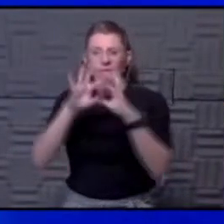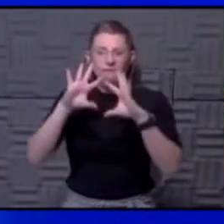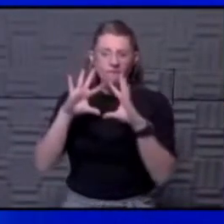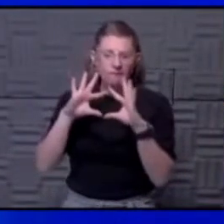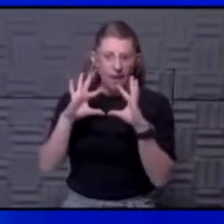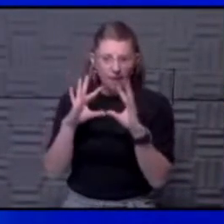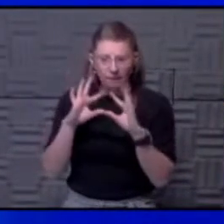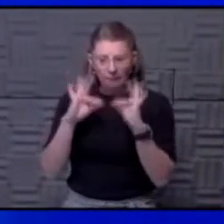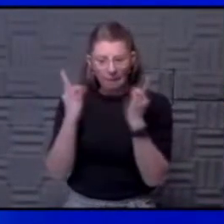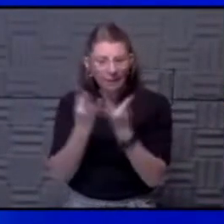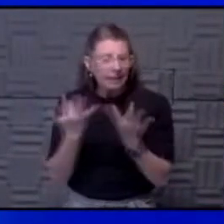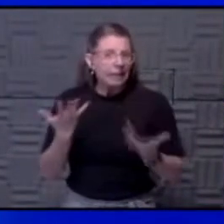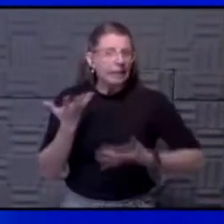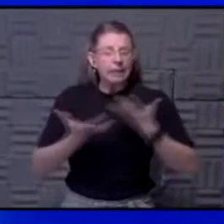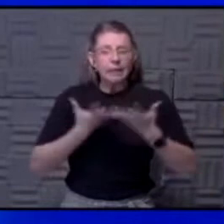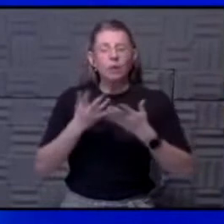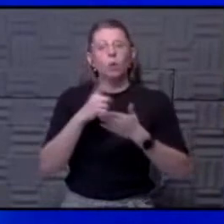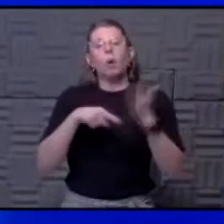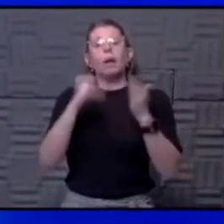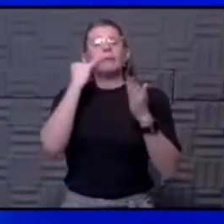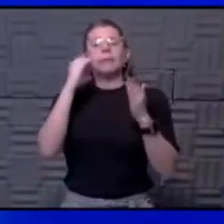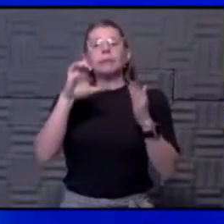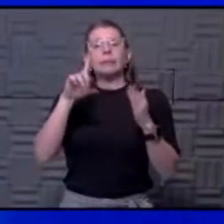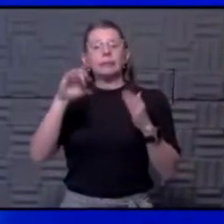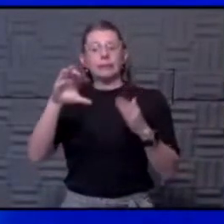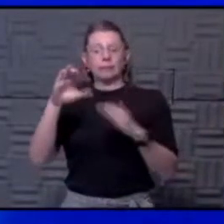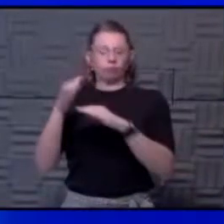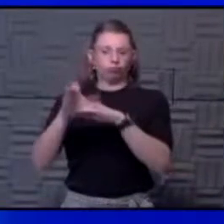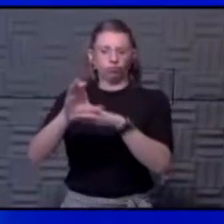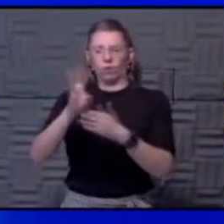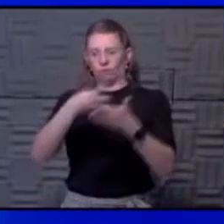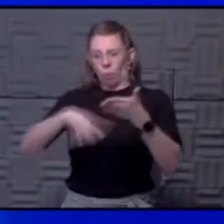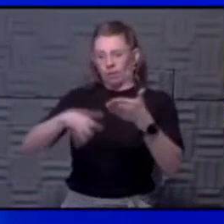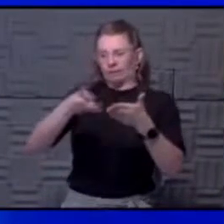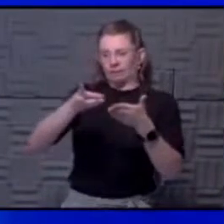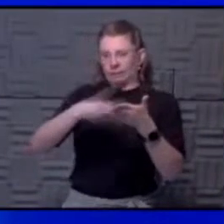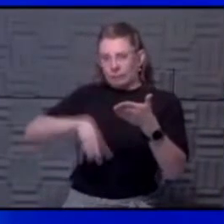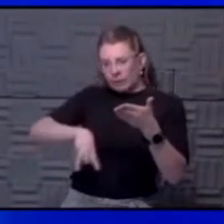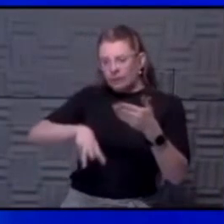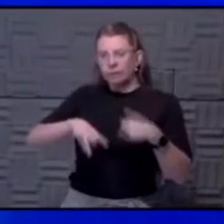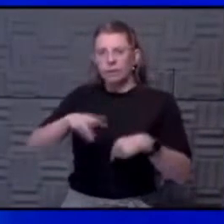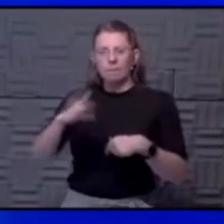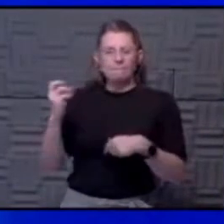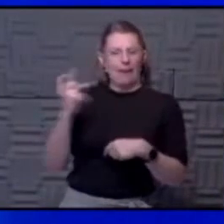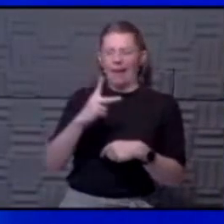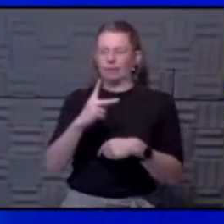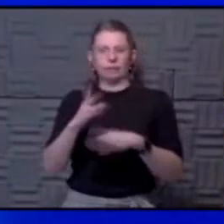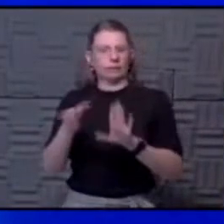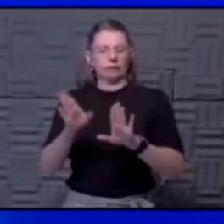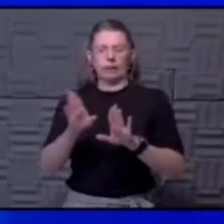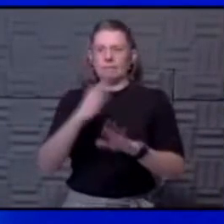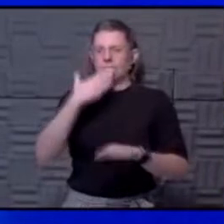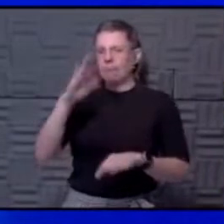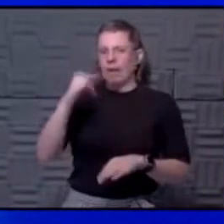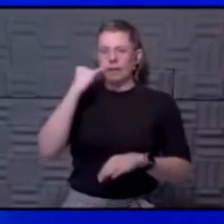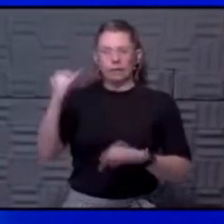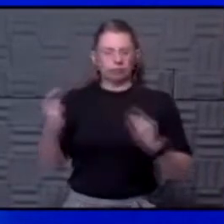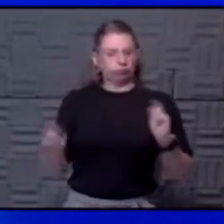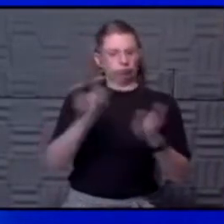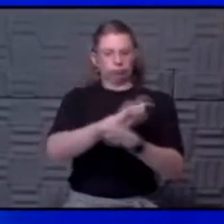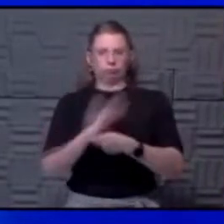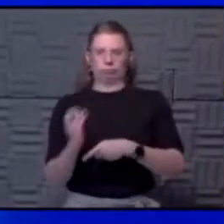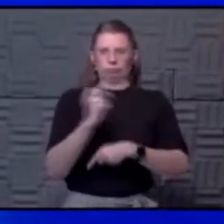place. What if the CDC has to come back in 4 to 6 weeks and say, okay, we got to go back. This was a bad idea. People are doing this wrong.